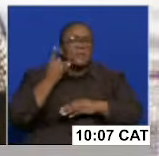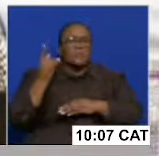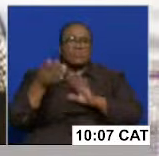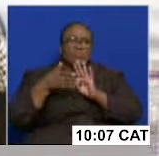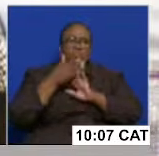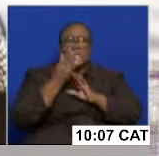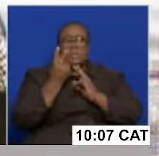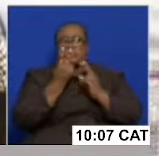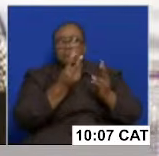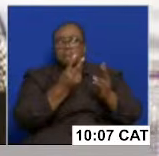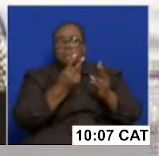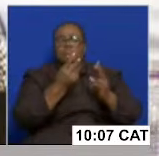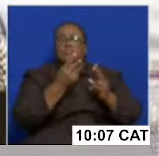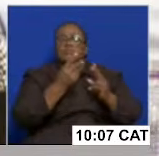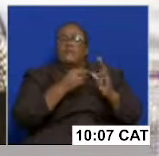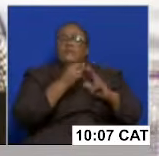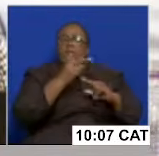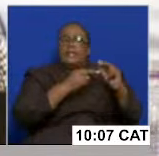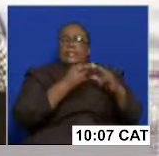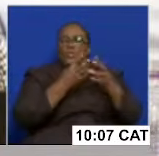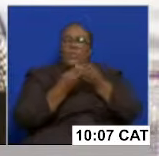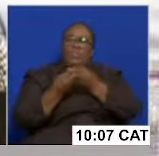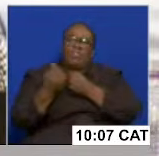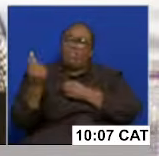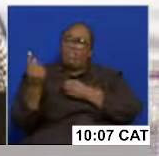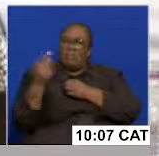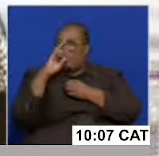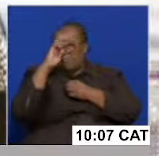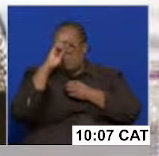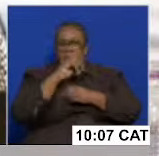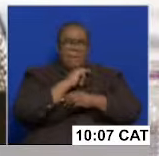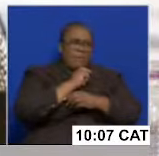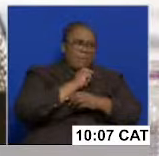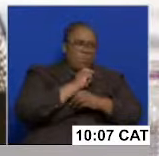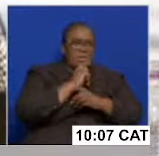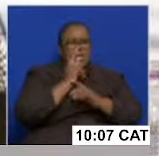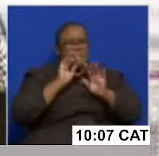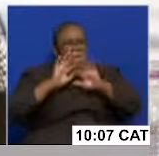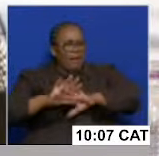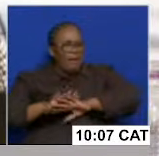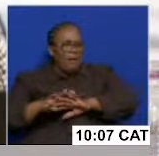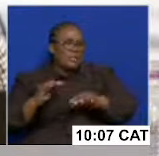with him? Do you remember if it was in the morning or at night or in the middle of the day?